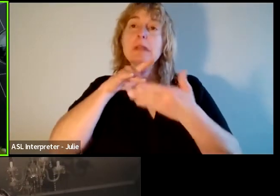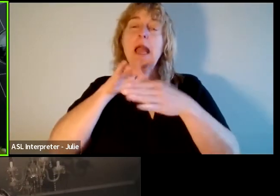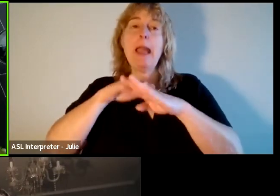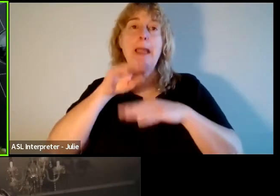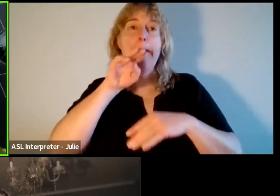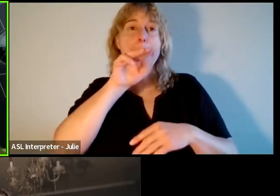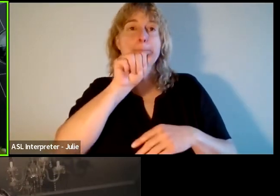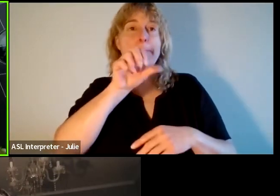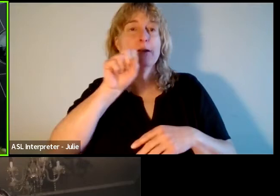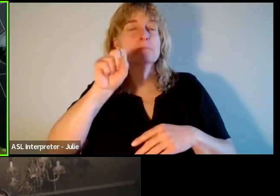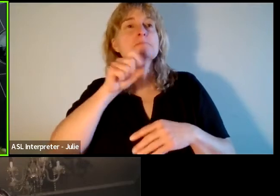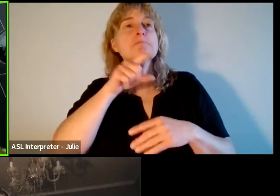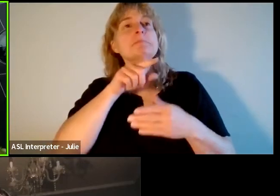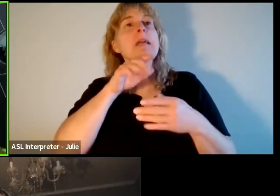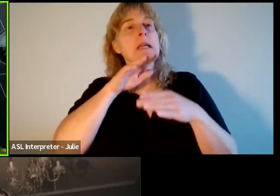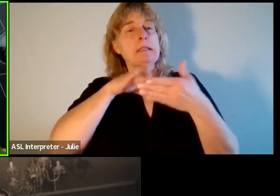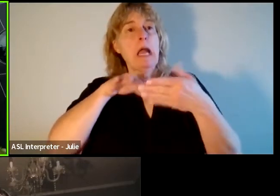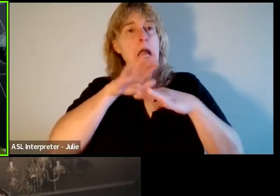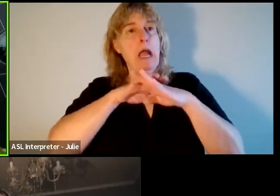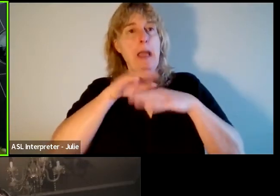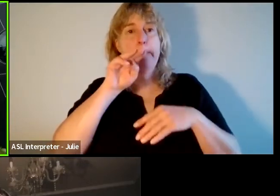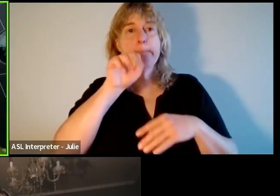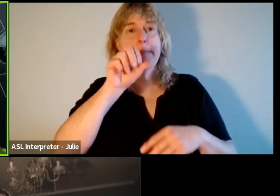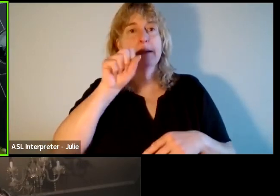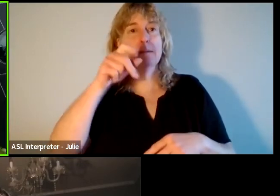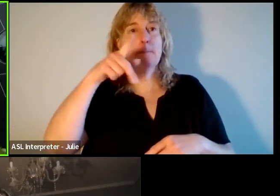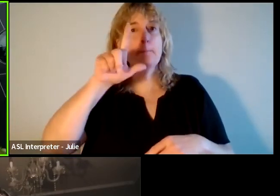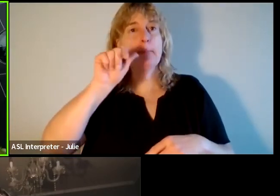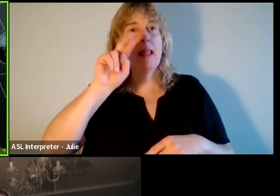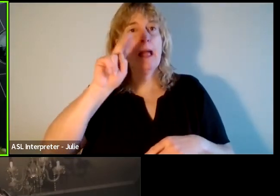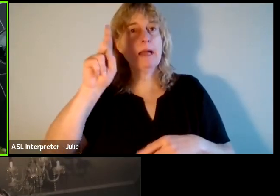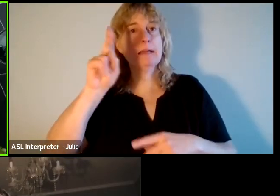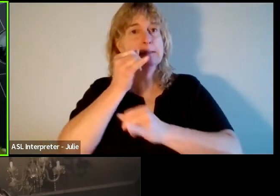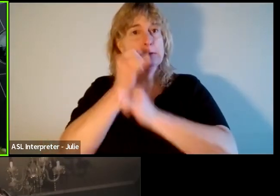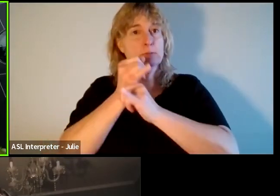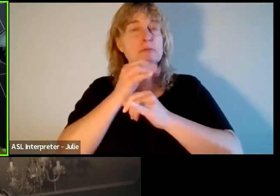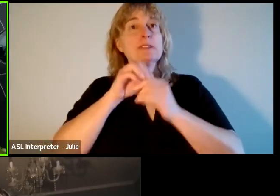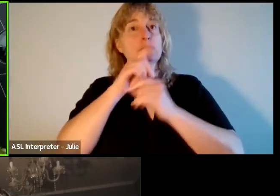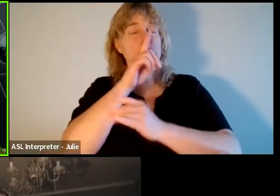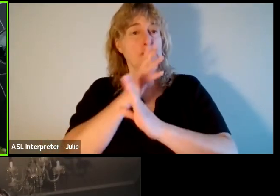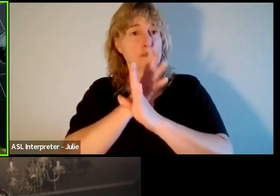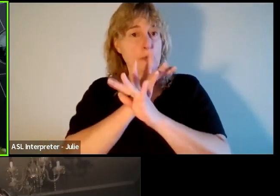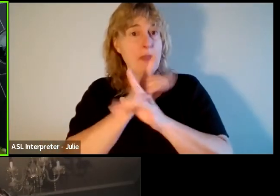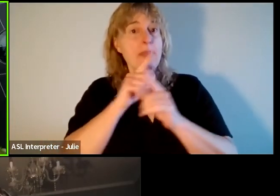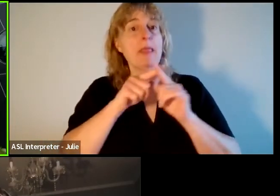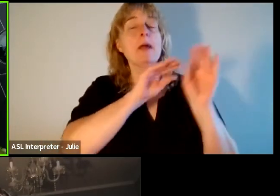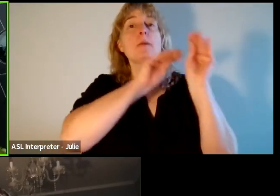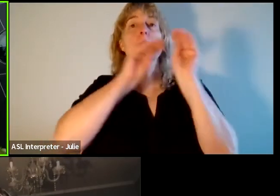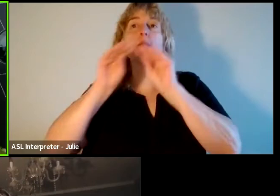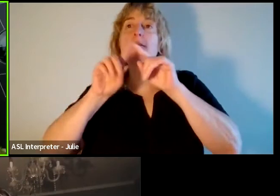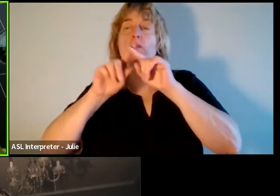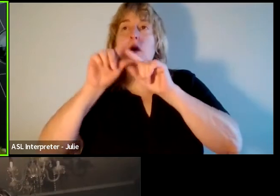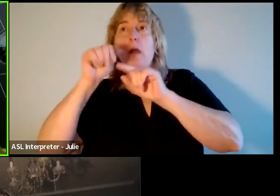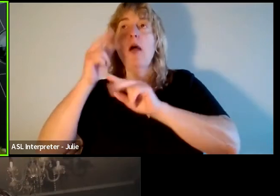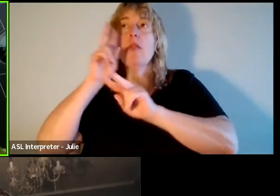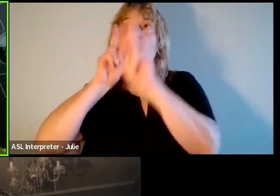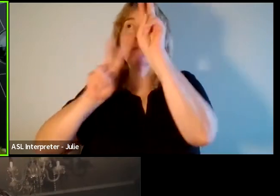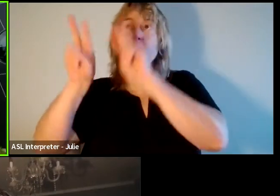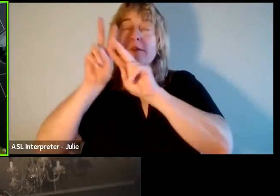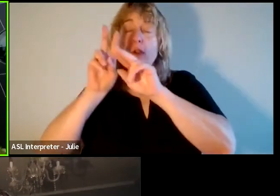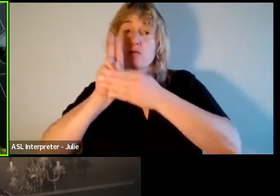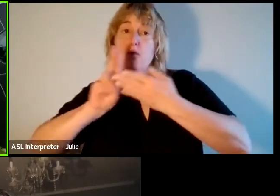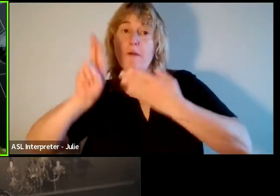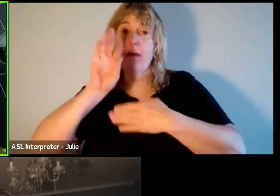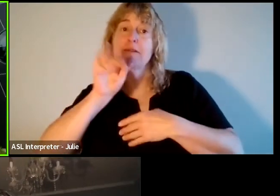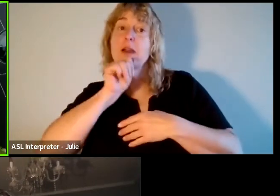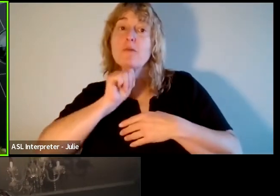Planck Institute for Astronomy in Germany before moving to the Steward Observatory at the University of Arizona in